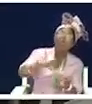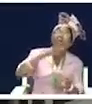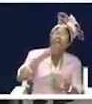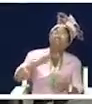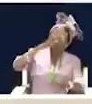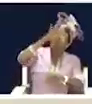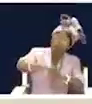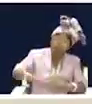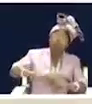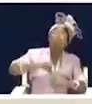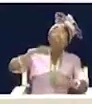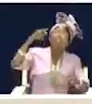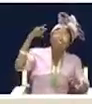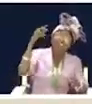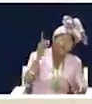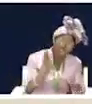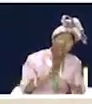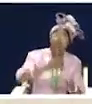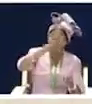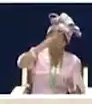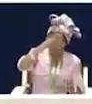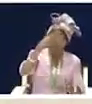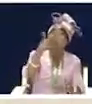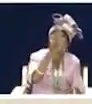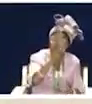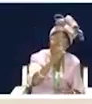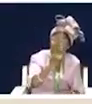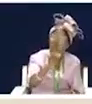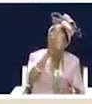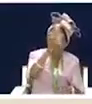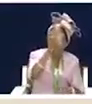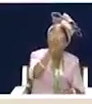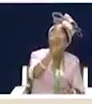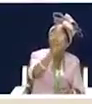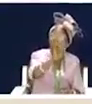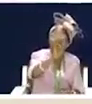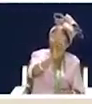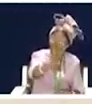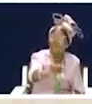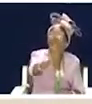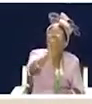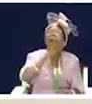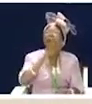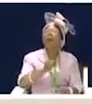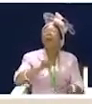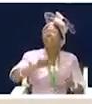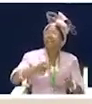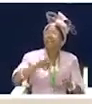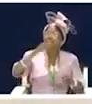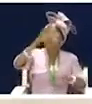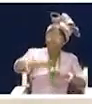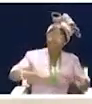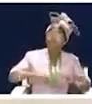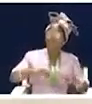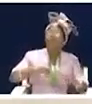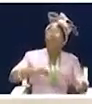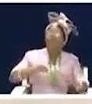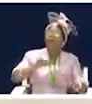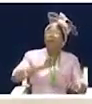pe to lori ese yi tari bo se pe baba wa adeboye be ni